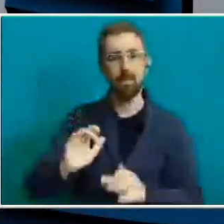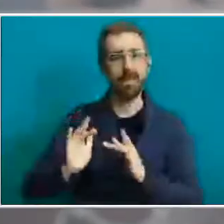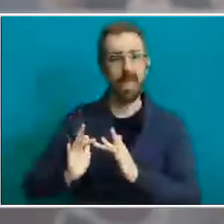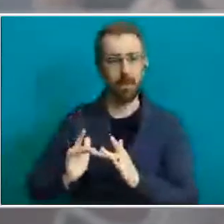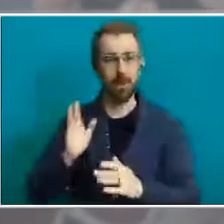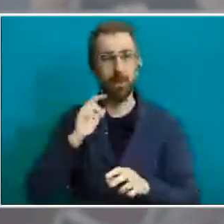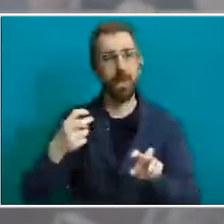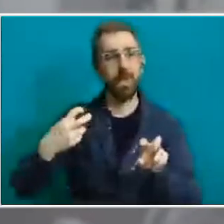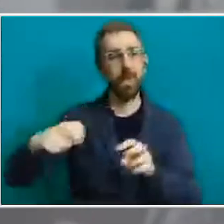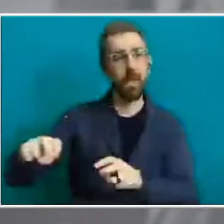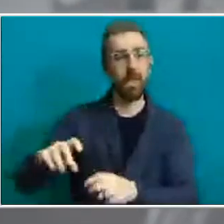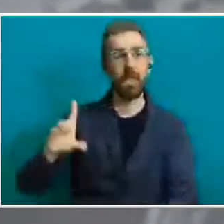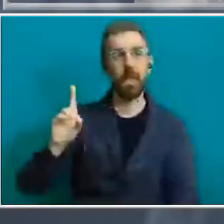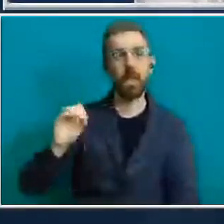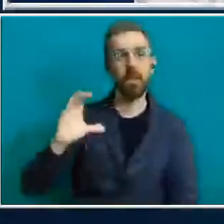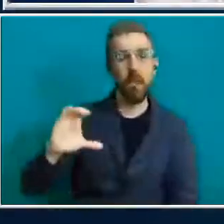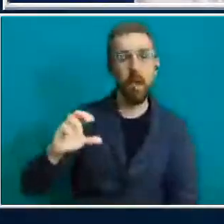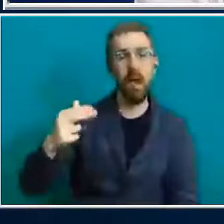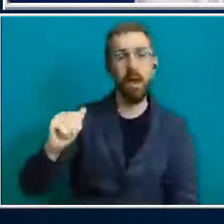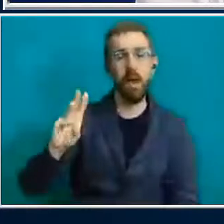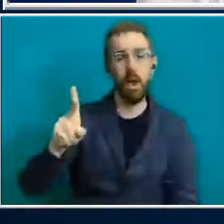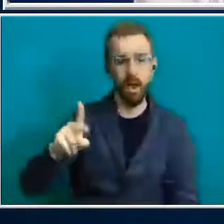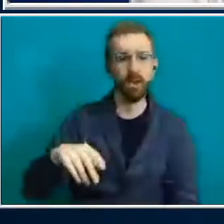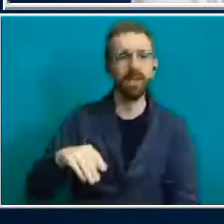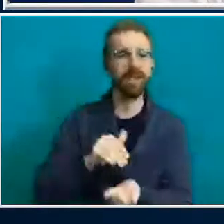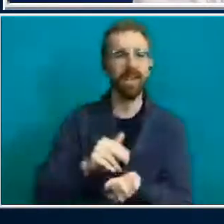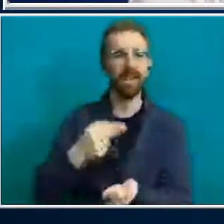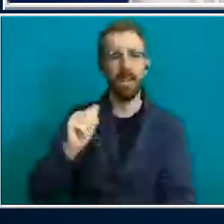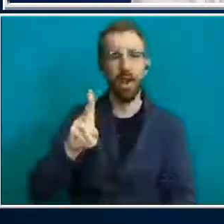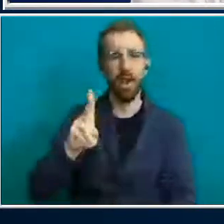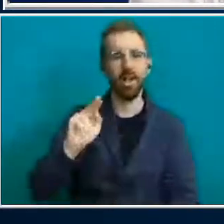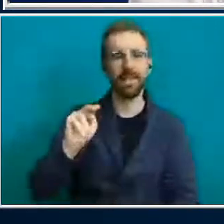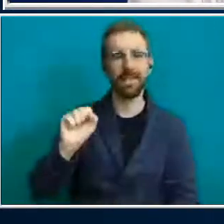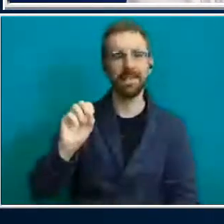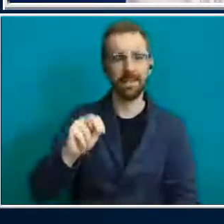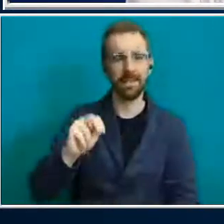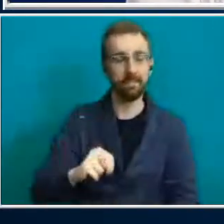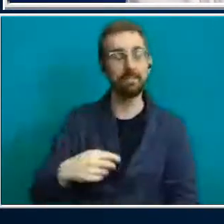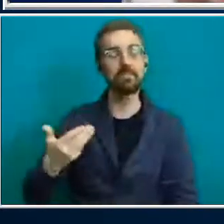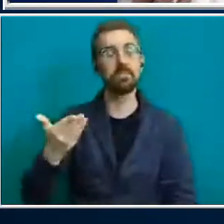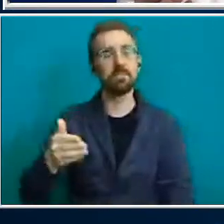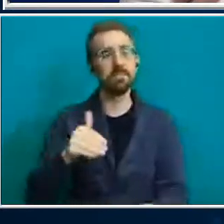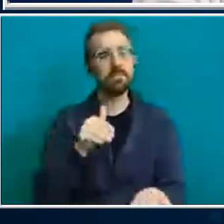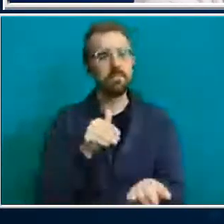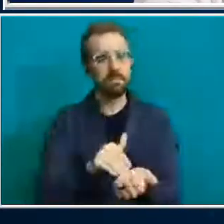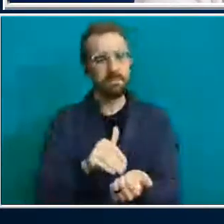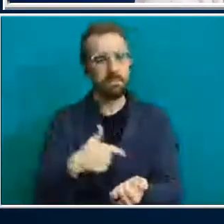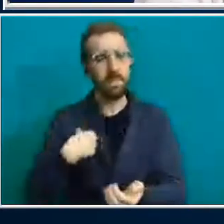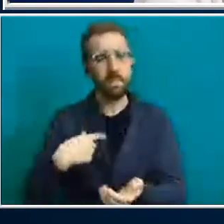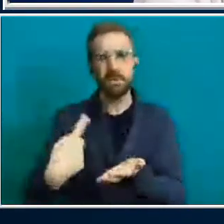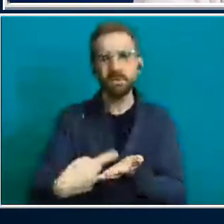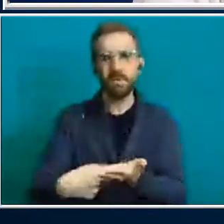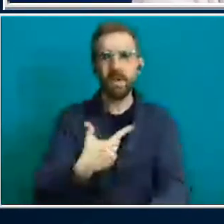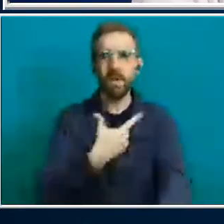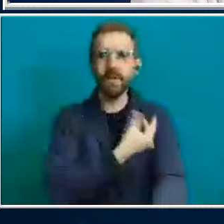Dr. Hawkinson. So Doc Hawk, we were going to talk a little bit about vaccination, but we pivoted a little